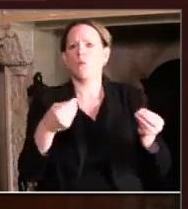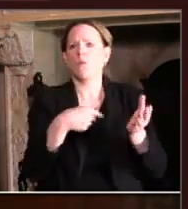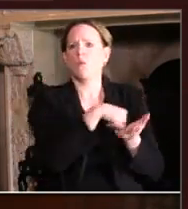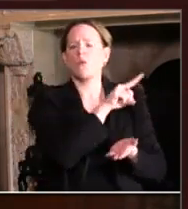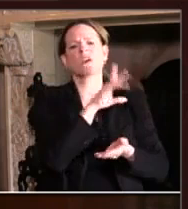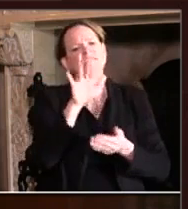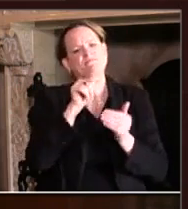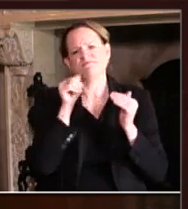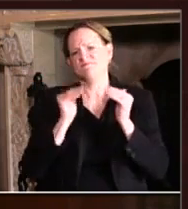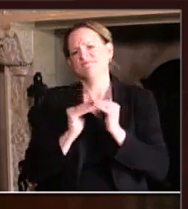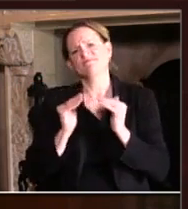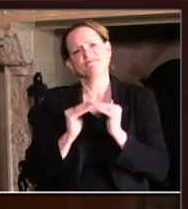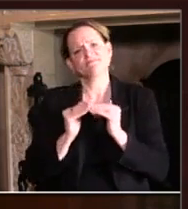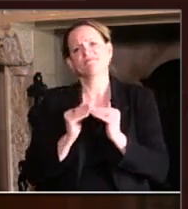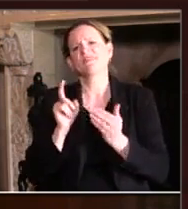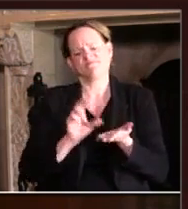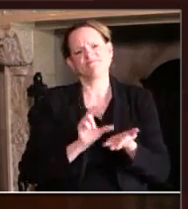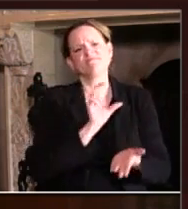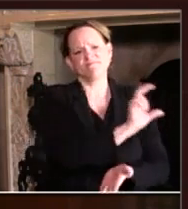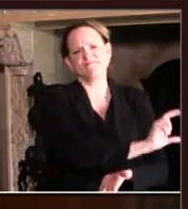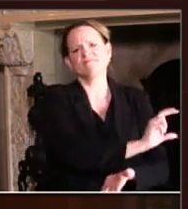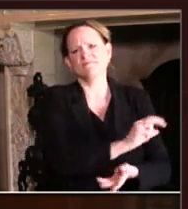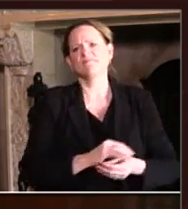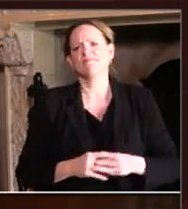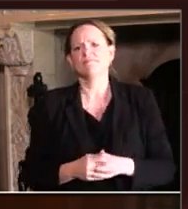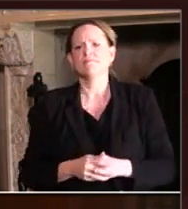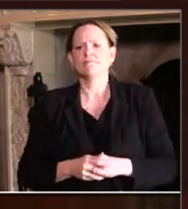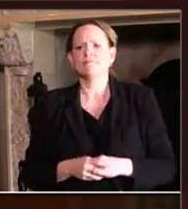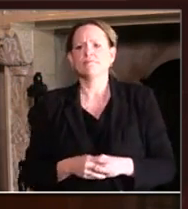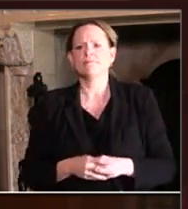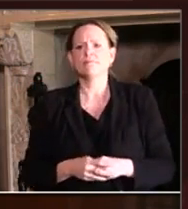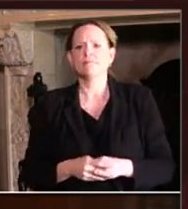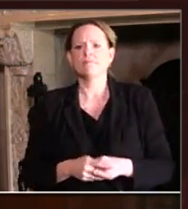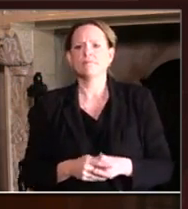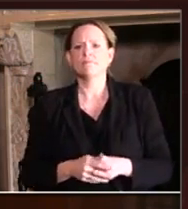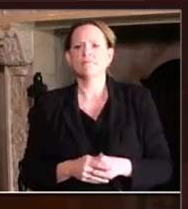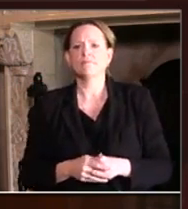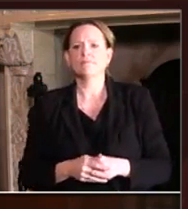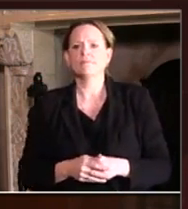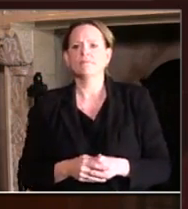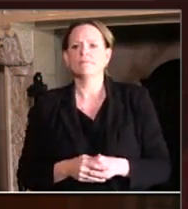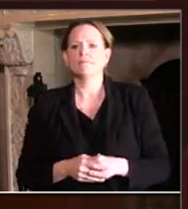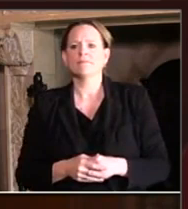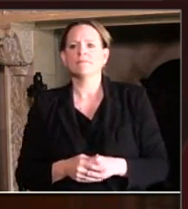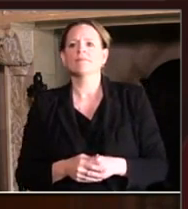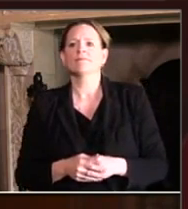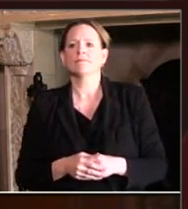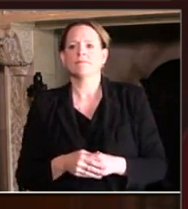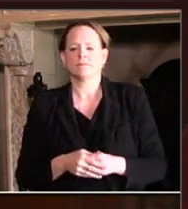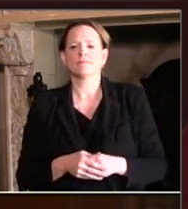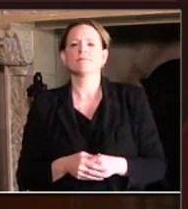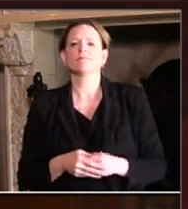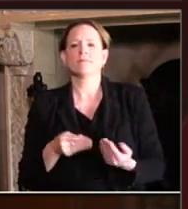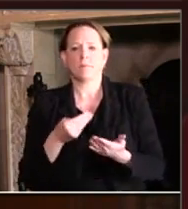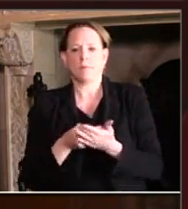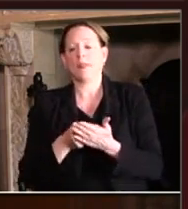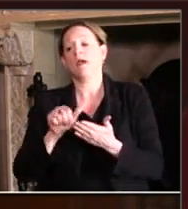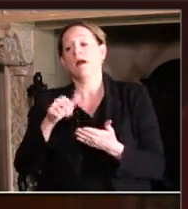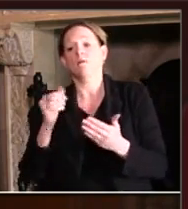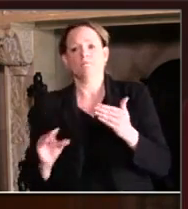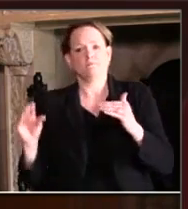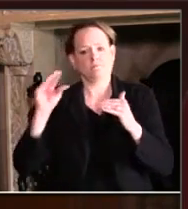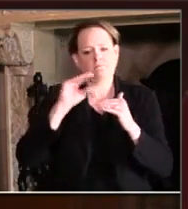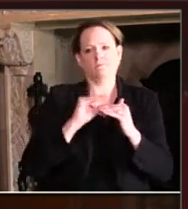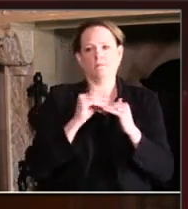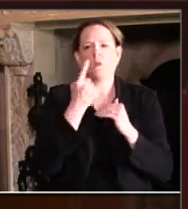to the $1 billion in resources previously announced that will fund the state's response to COVID-19,